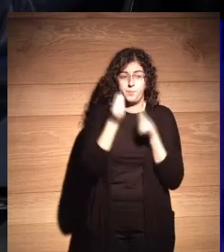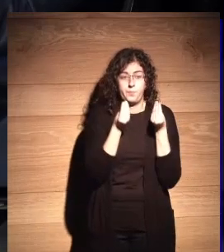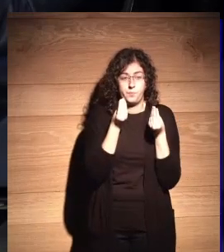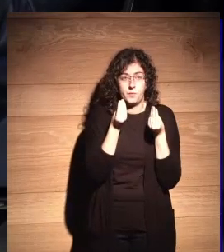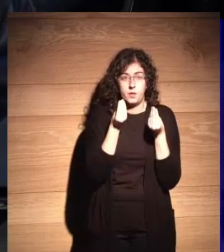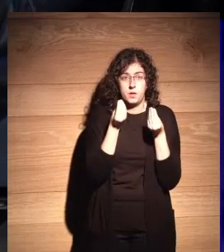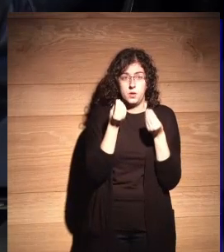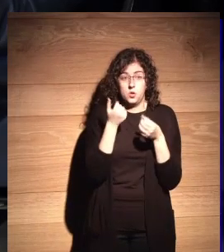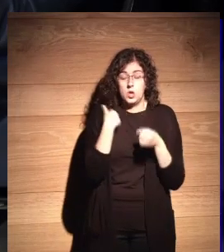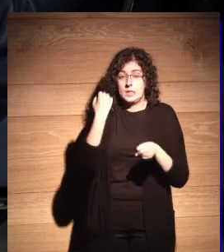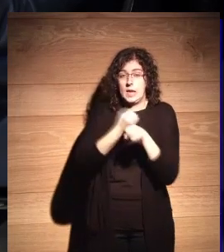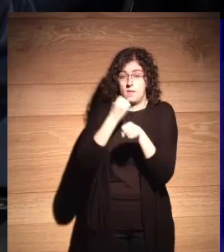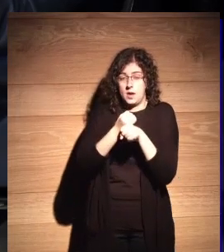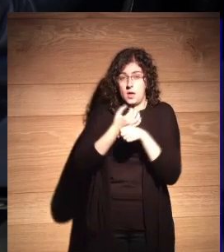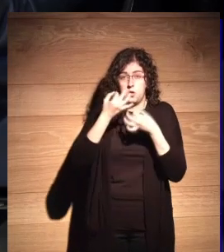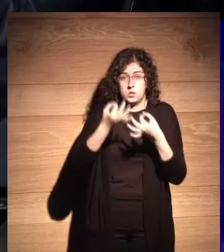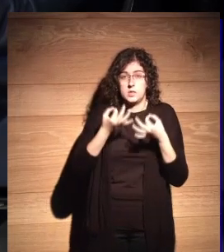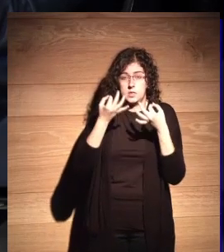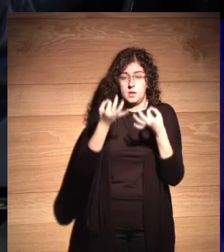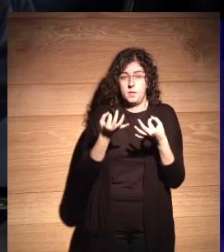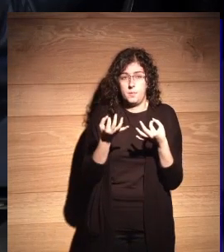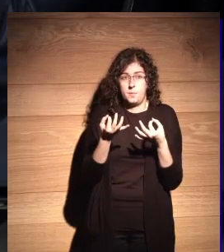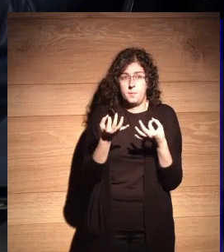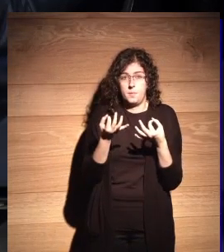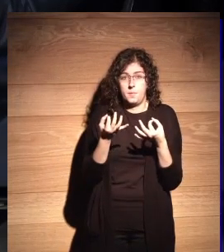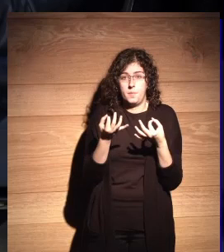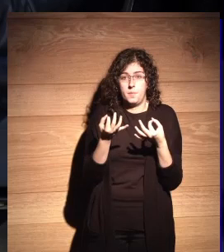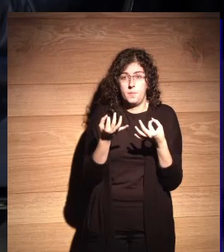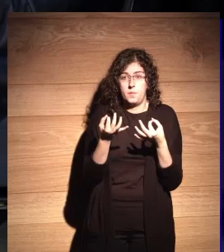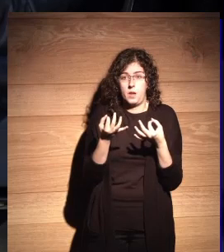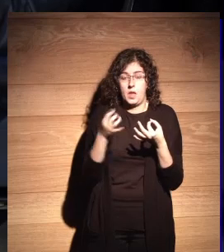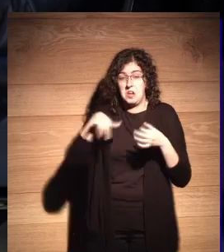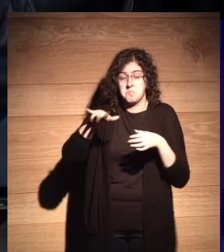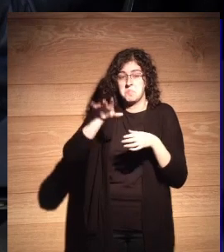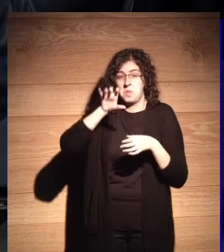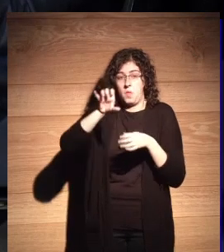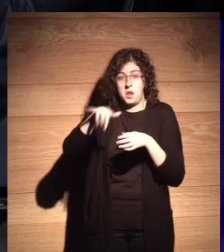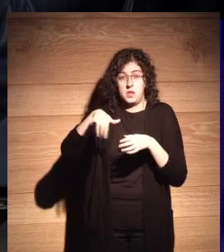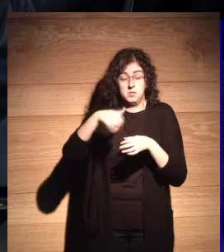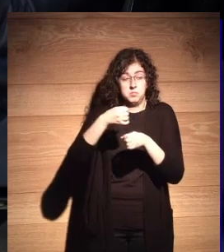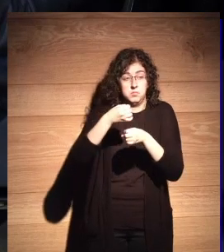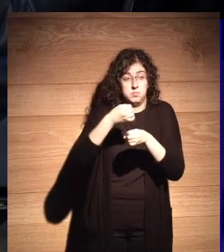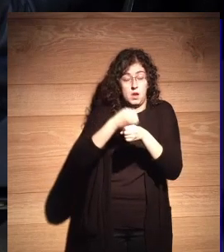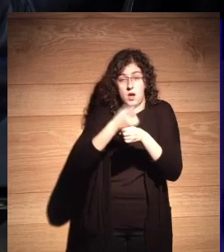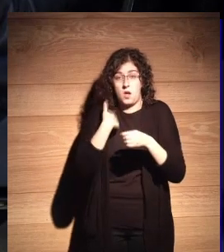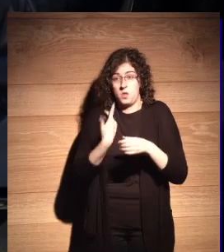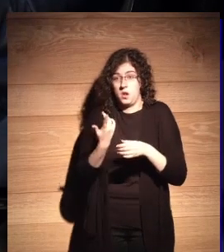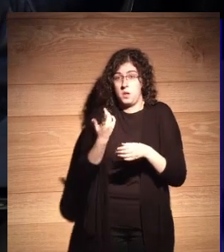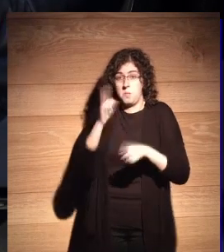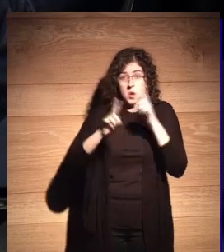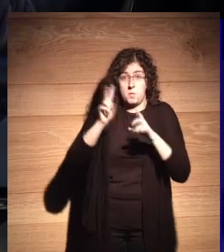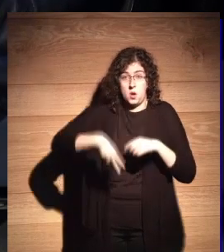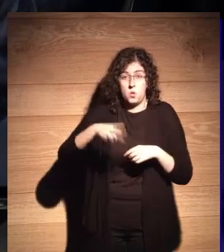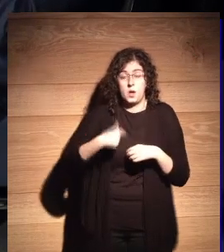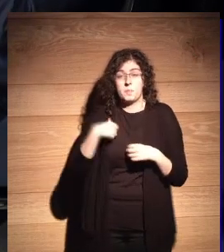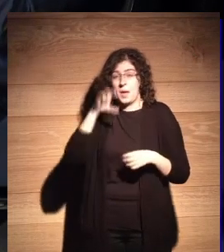So that's, I know that in some countries it's become very difficult to photograph on the street, but I generally don't photograph in